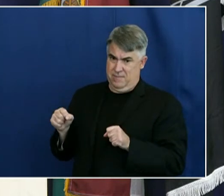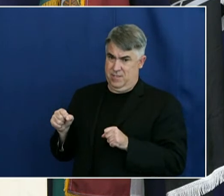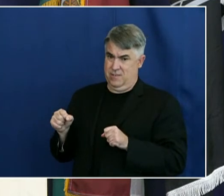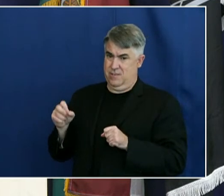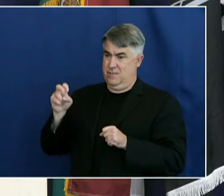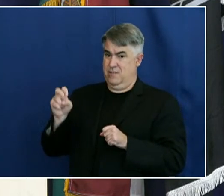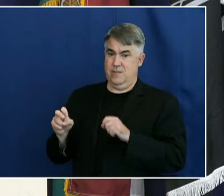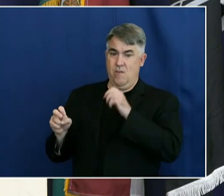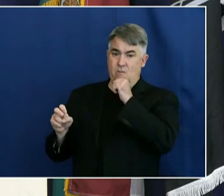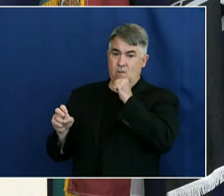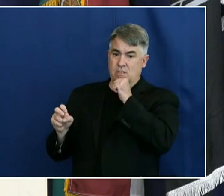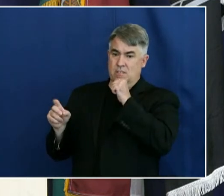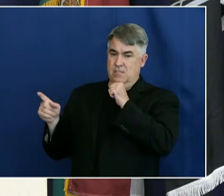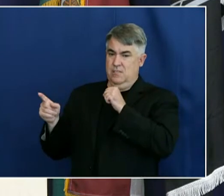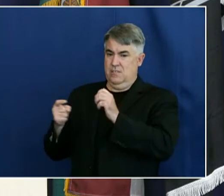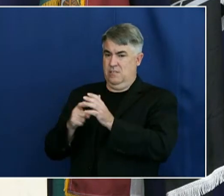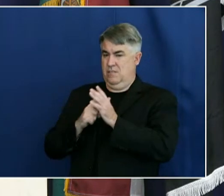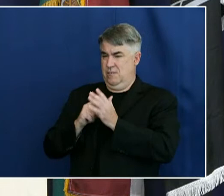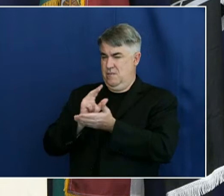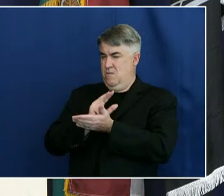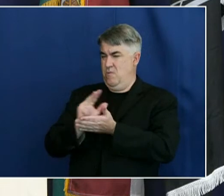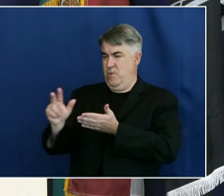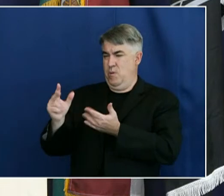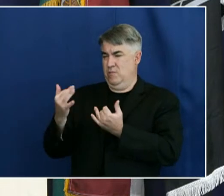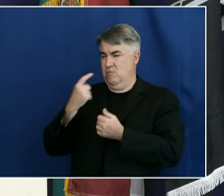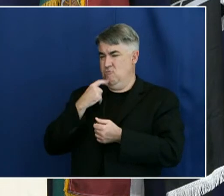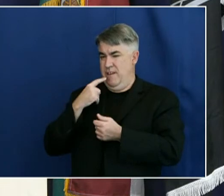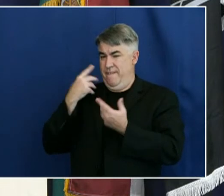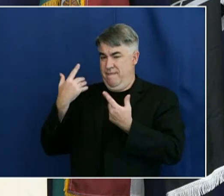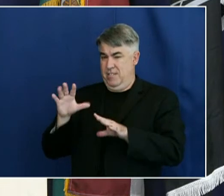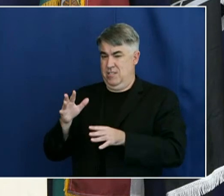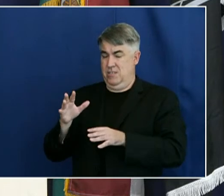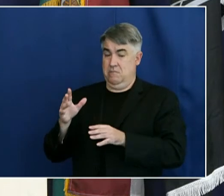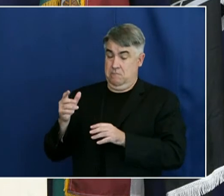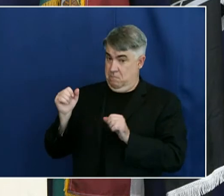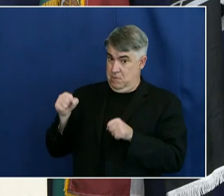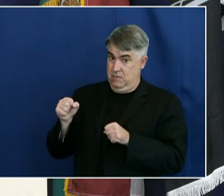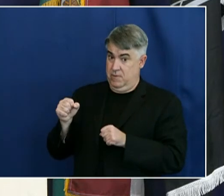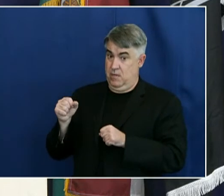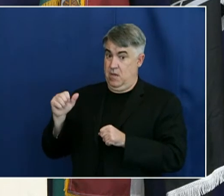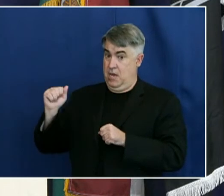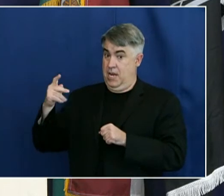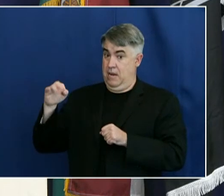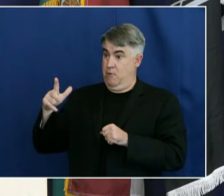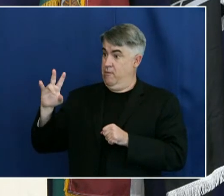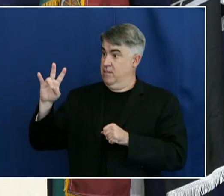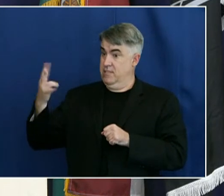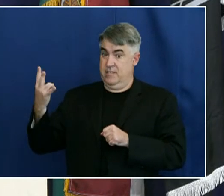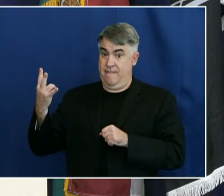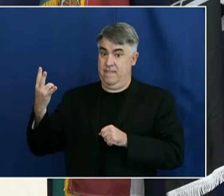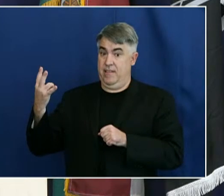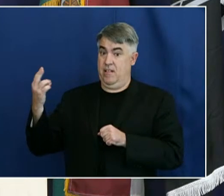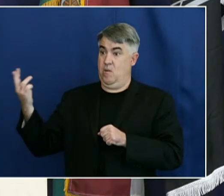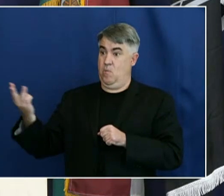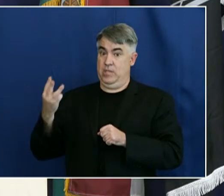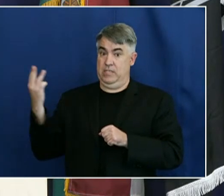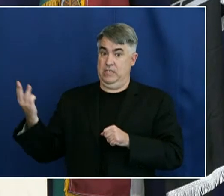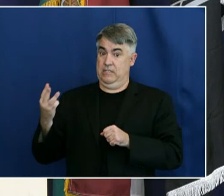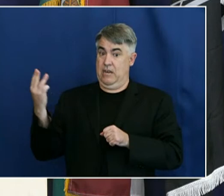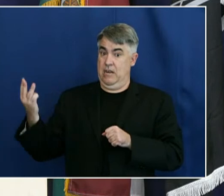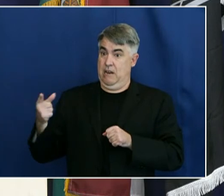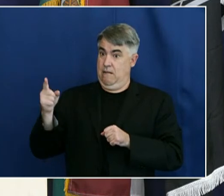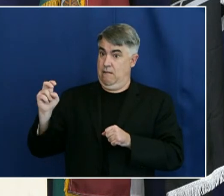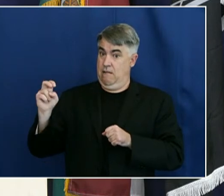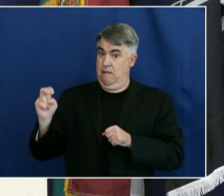about the 3-week requirement, so that would put the earliest date at April 7th, Wednesday, April 7th. Based on what you're